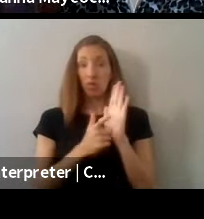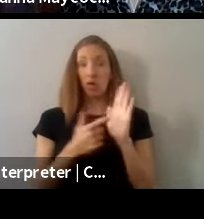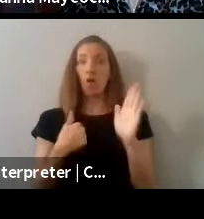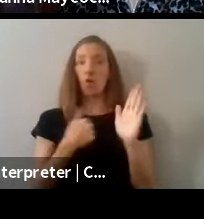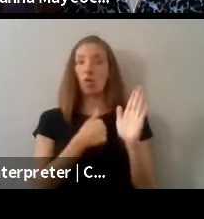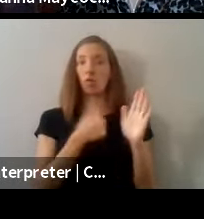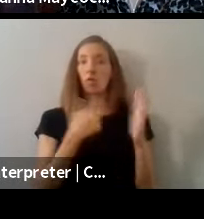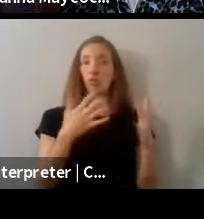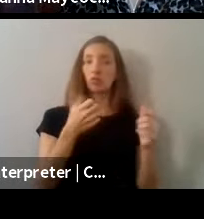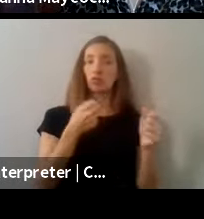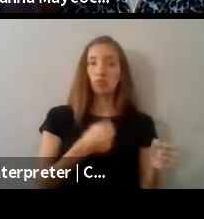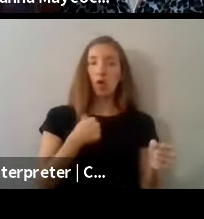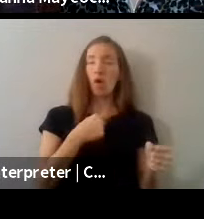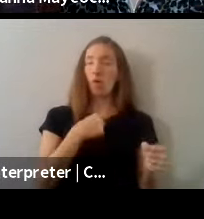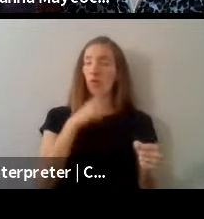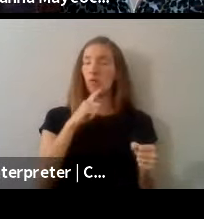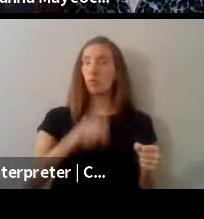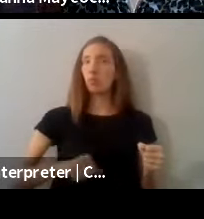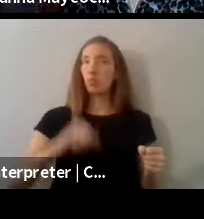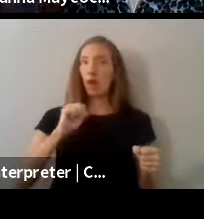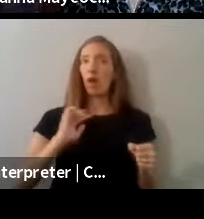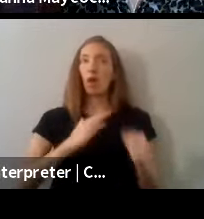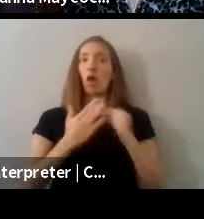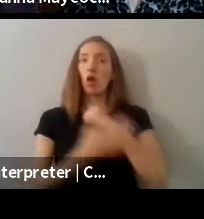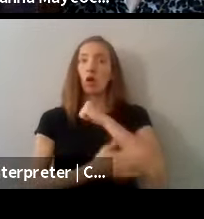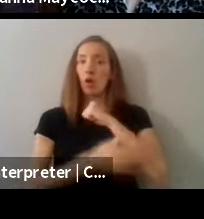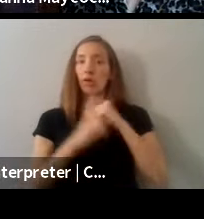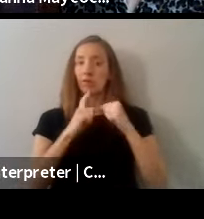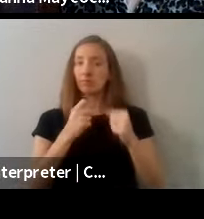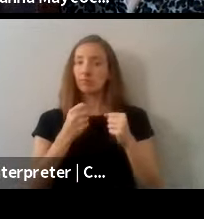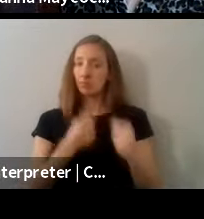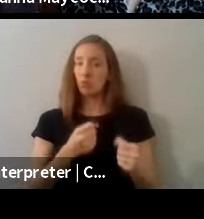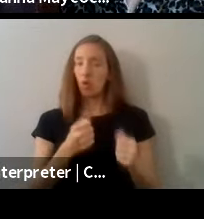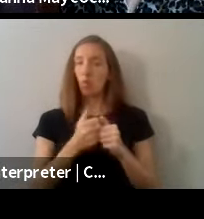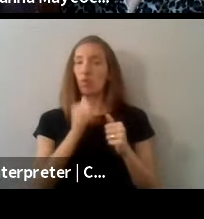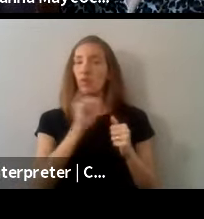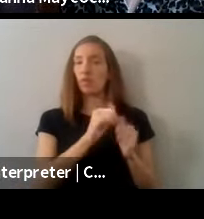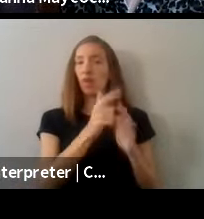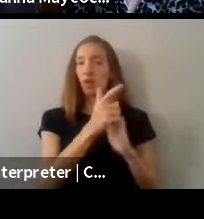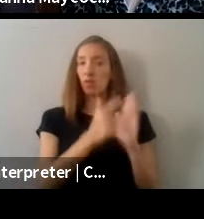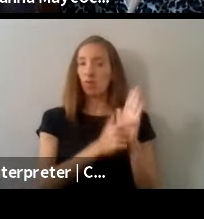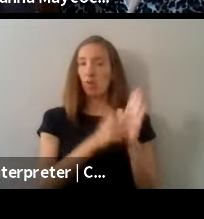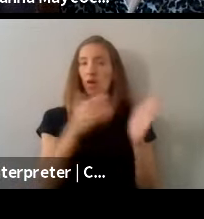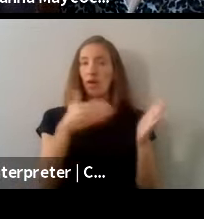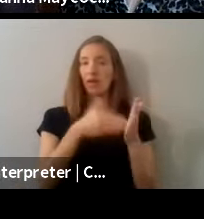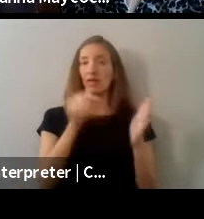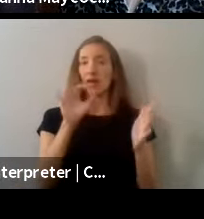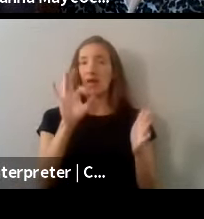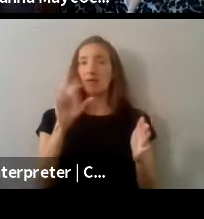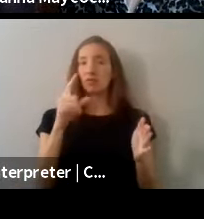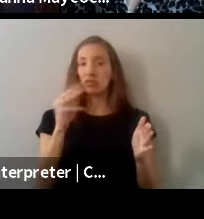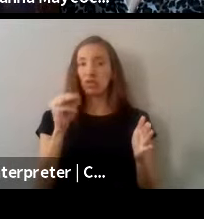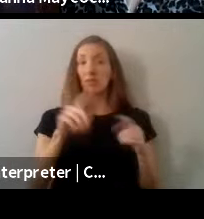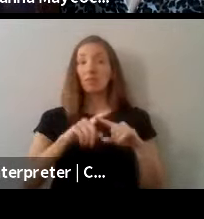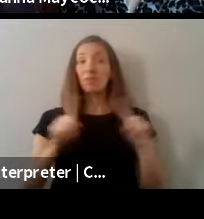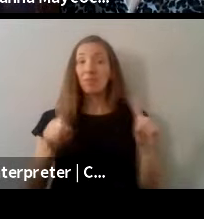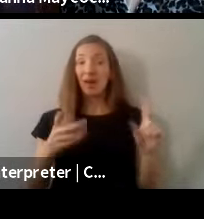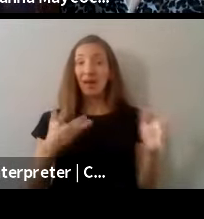a country that has a very strong anti-FGM law, but our law has become a waterloo because